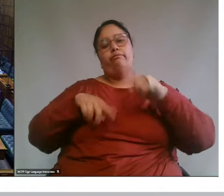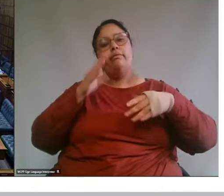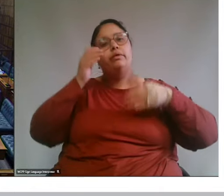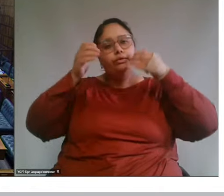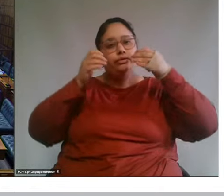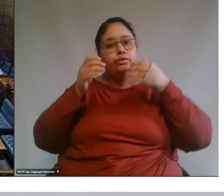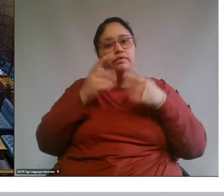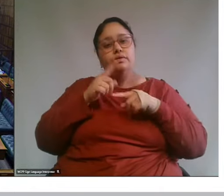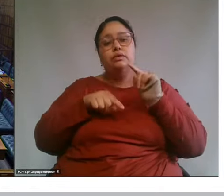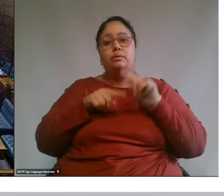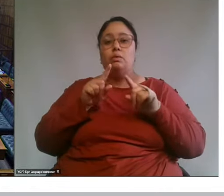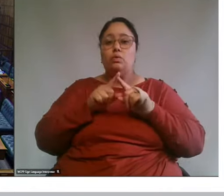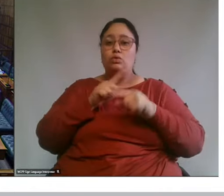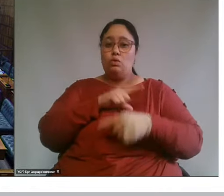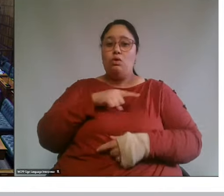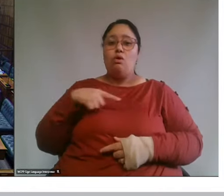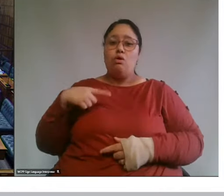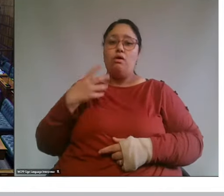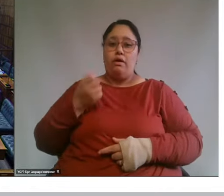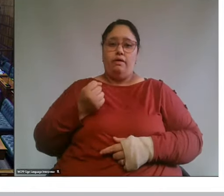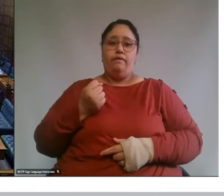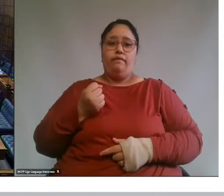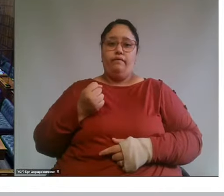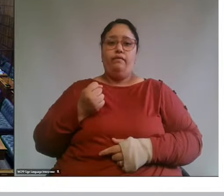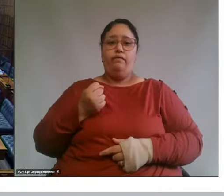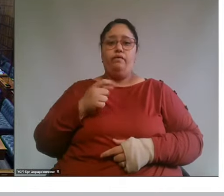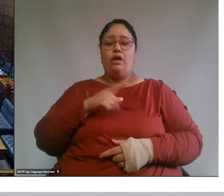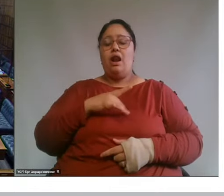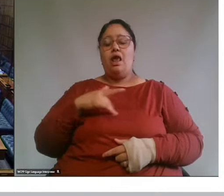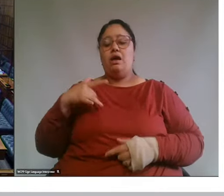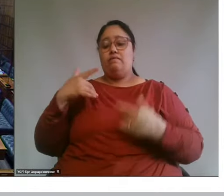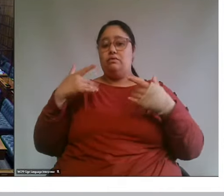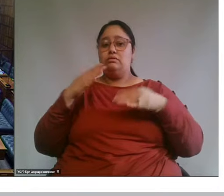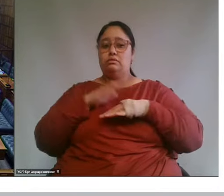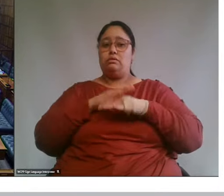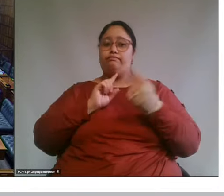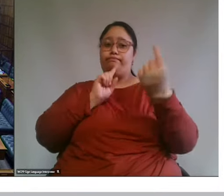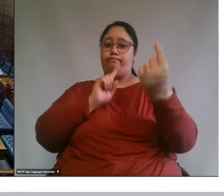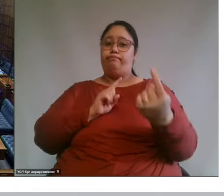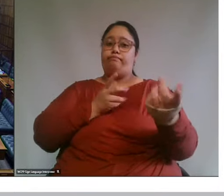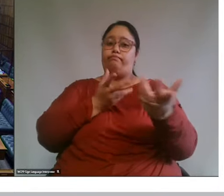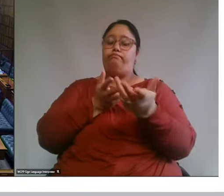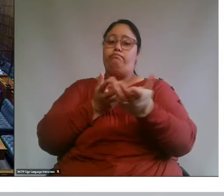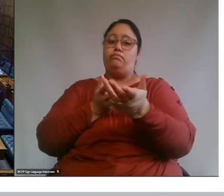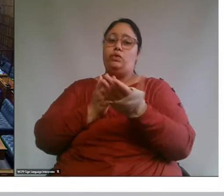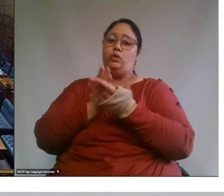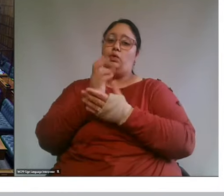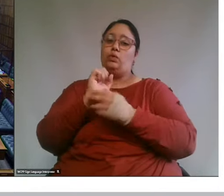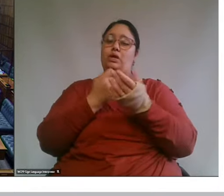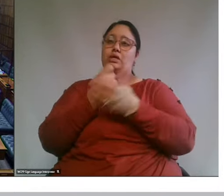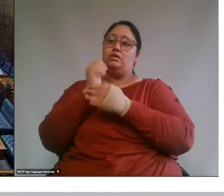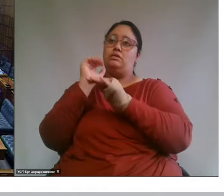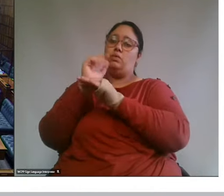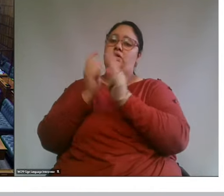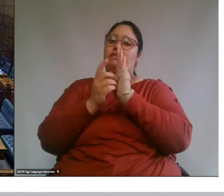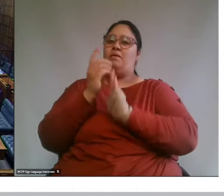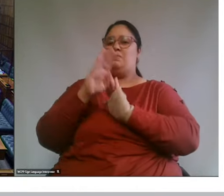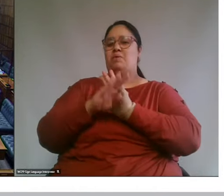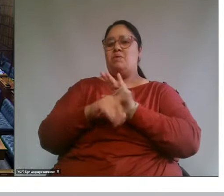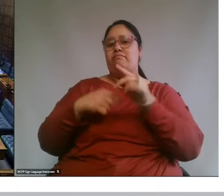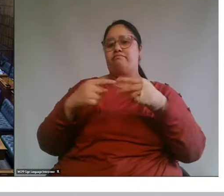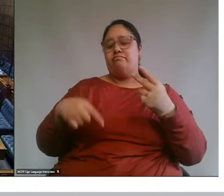even quite long um lifetime that we do spend with them through export to development programs